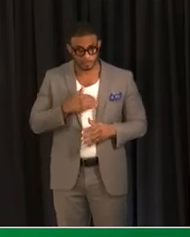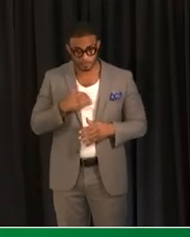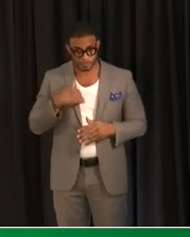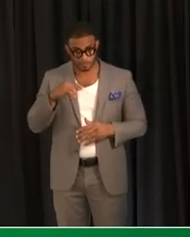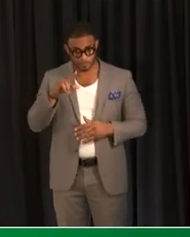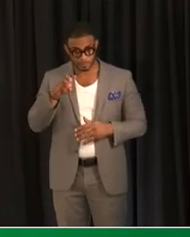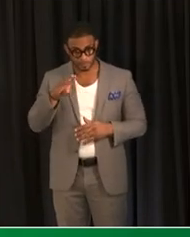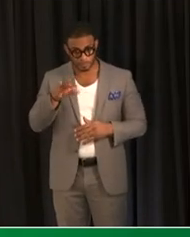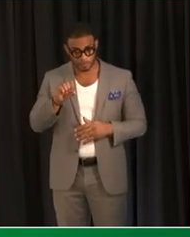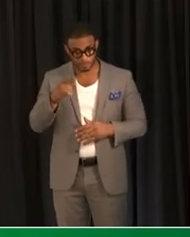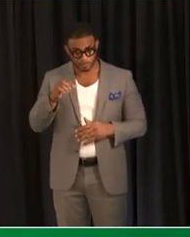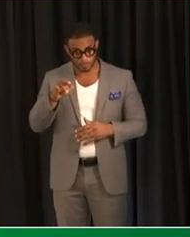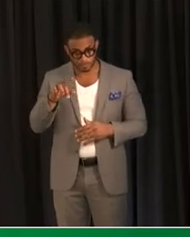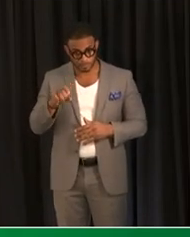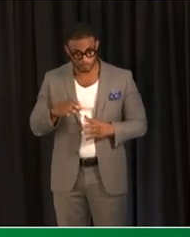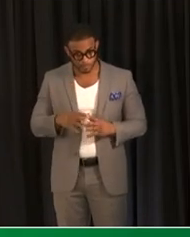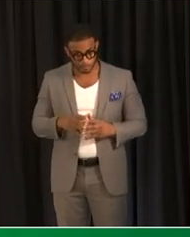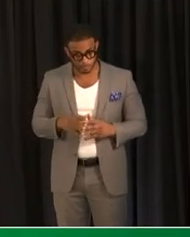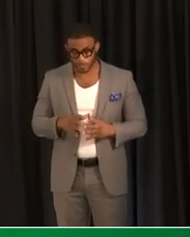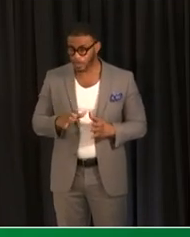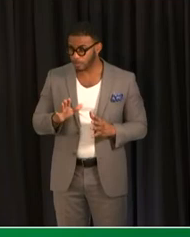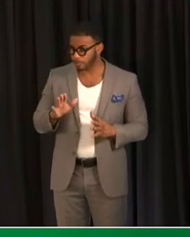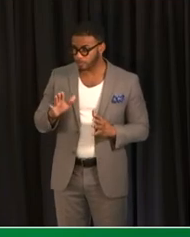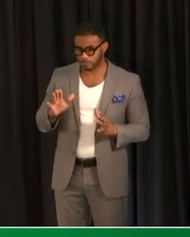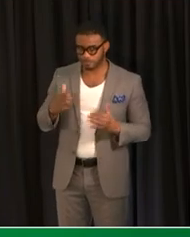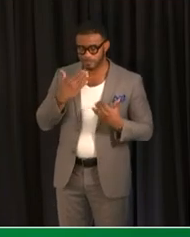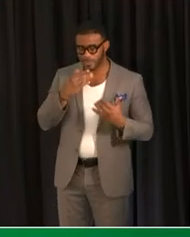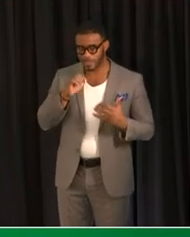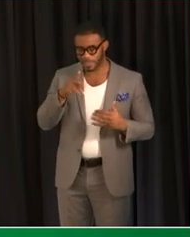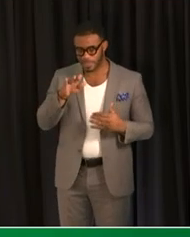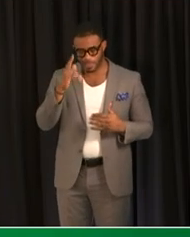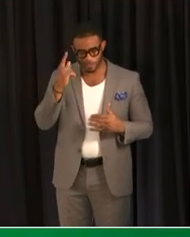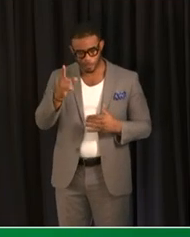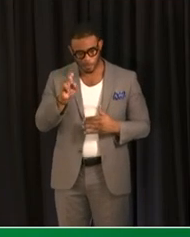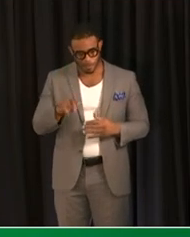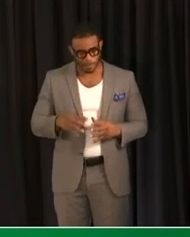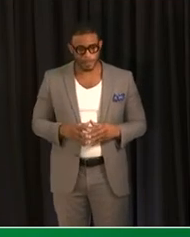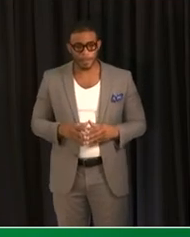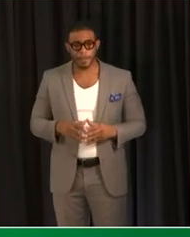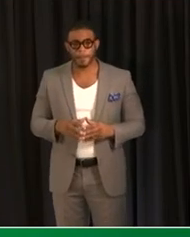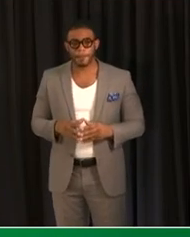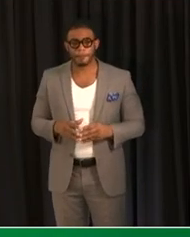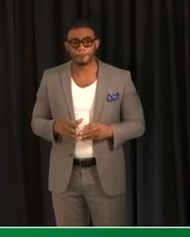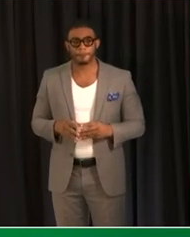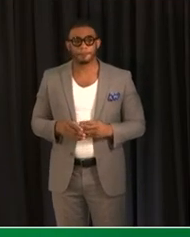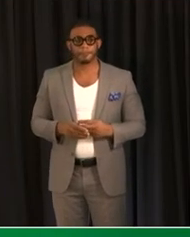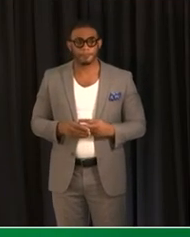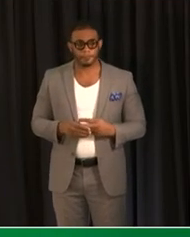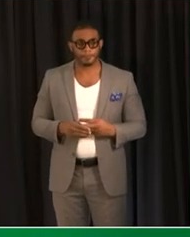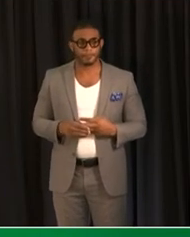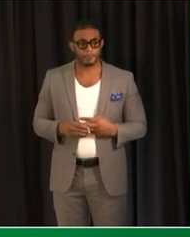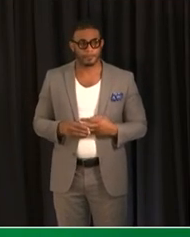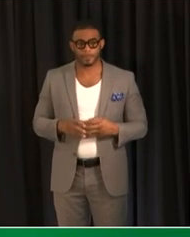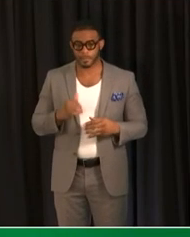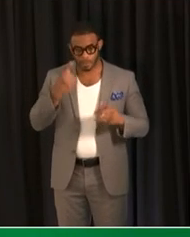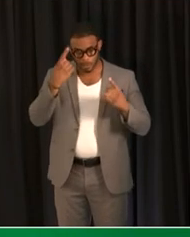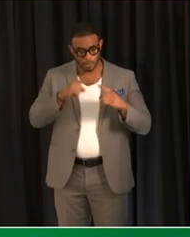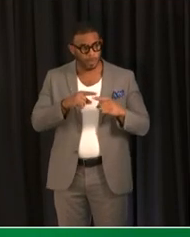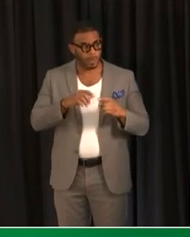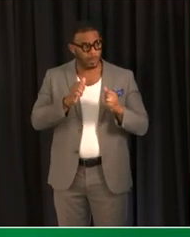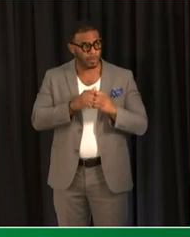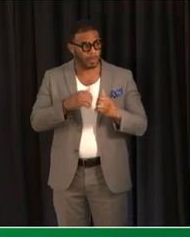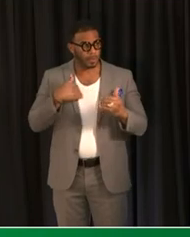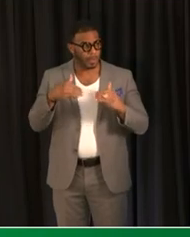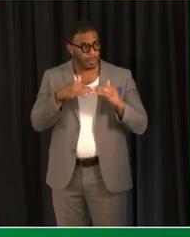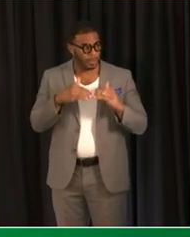Councilmember Lewis George? Oh, thank you, Kathy, for that question. And I agree